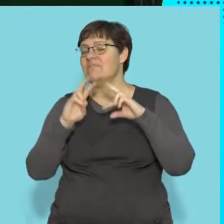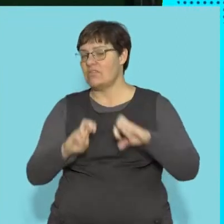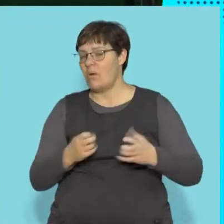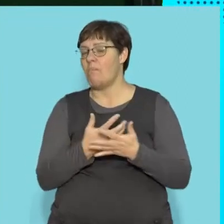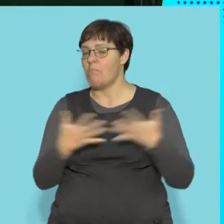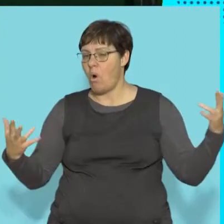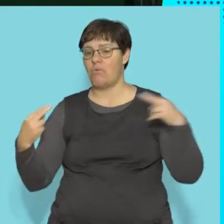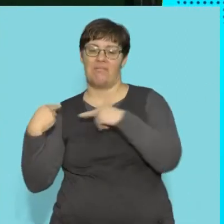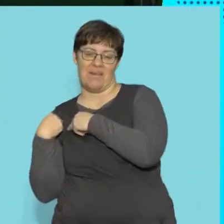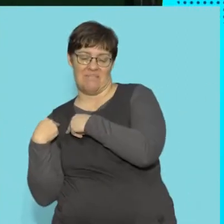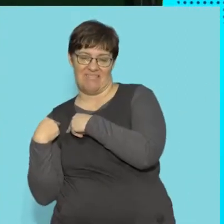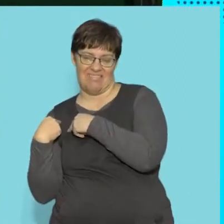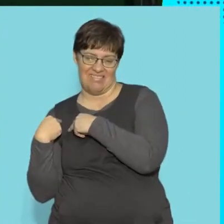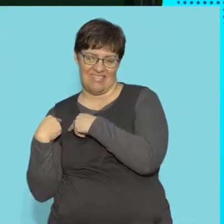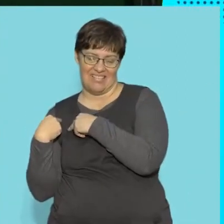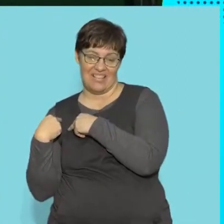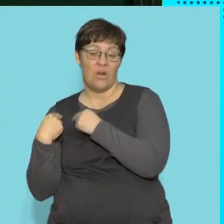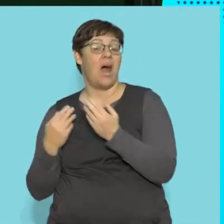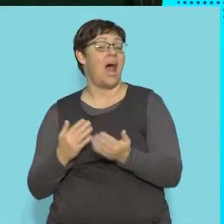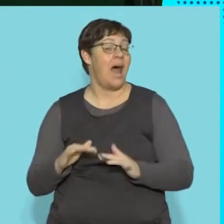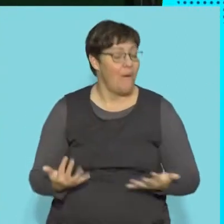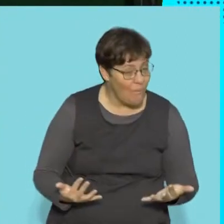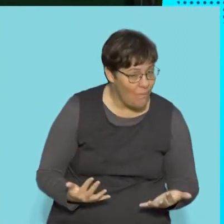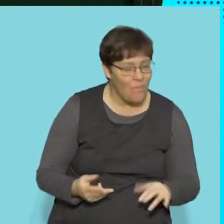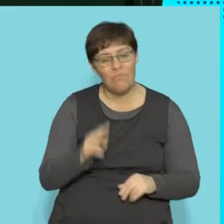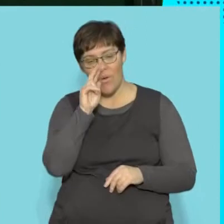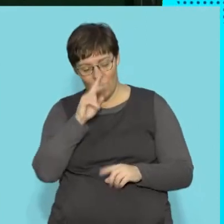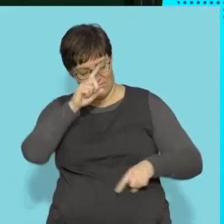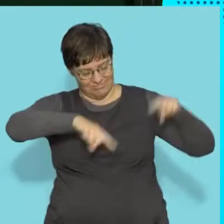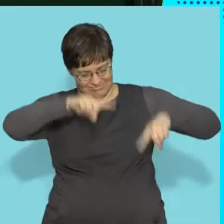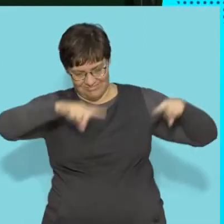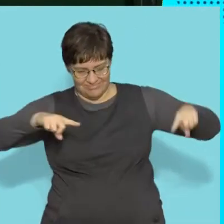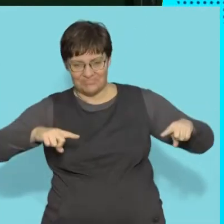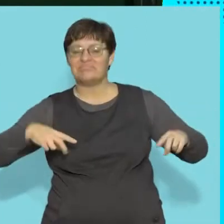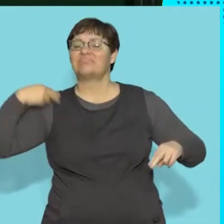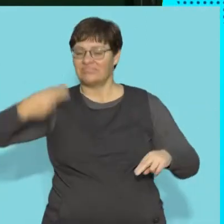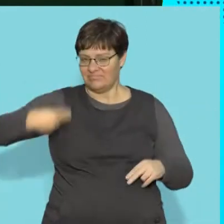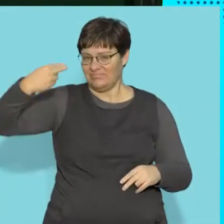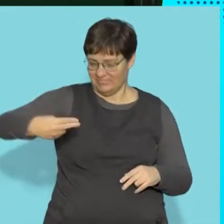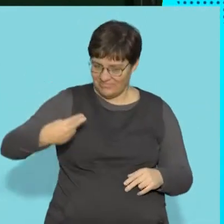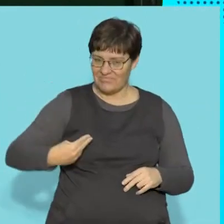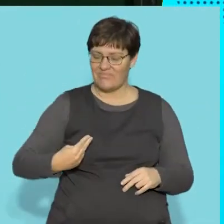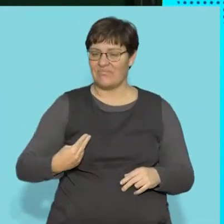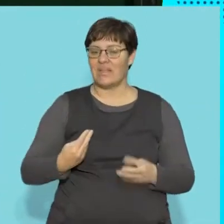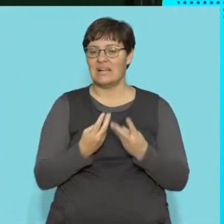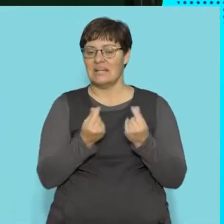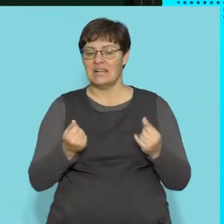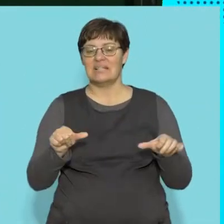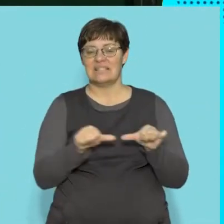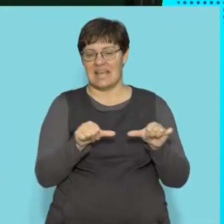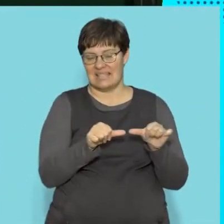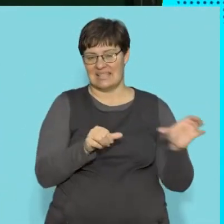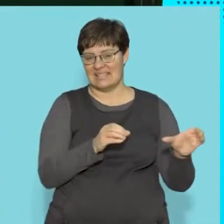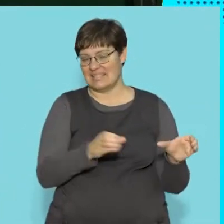investigation more reliable by looking at repeating, increasing the sample size,